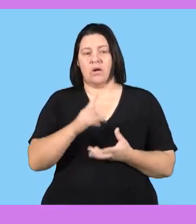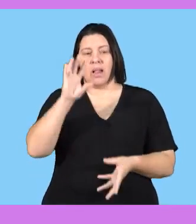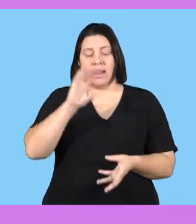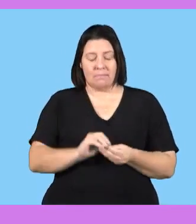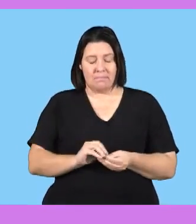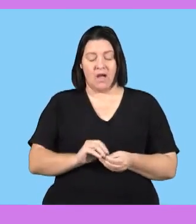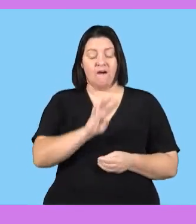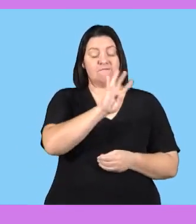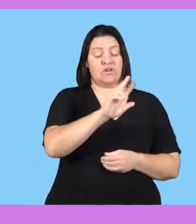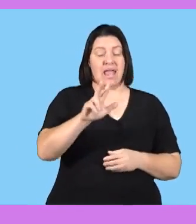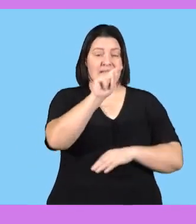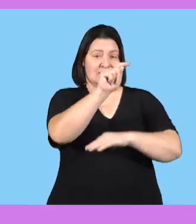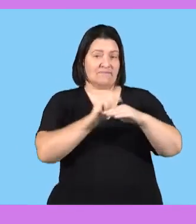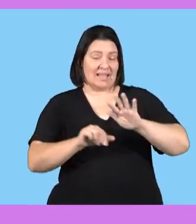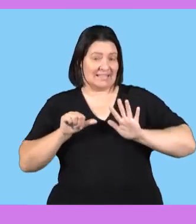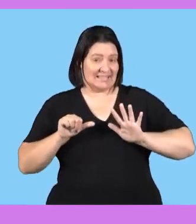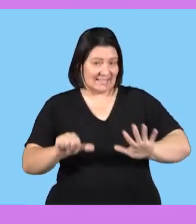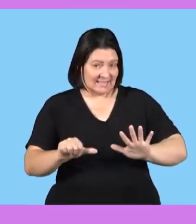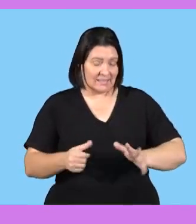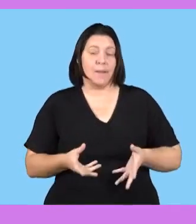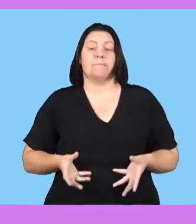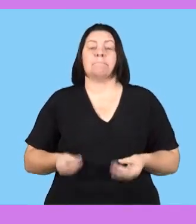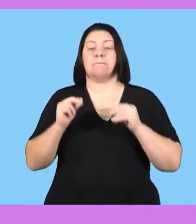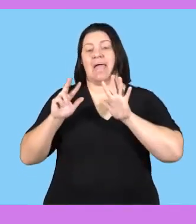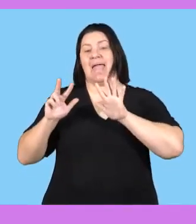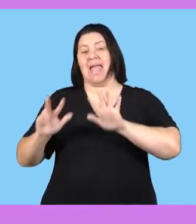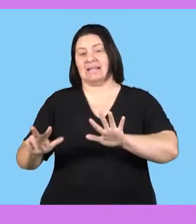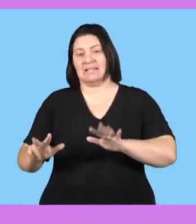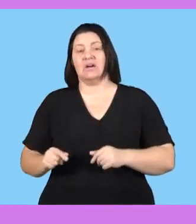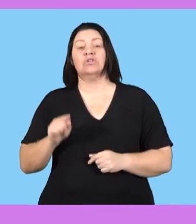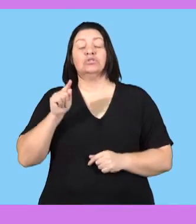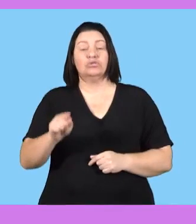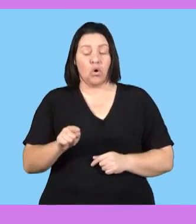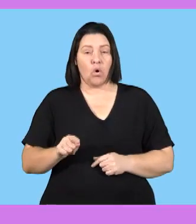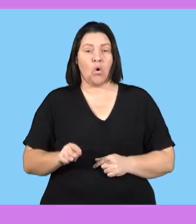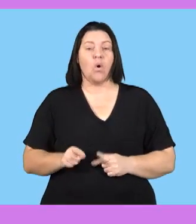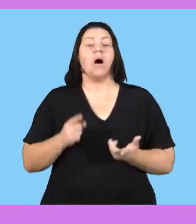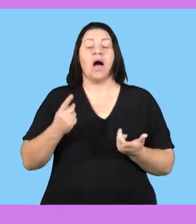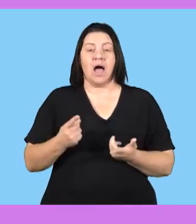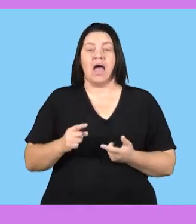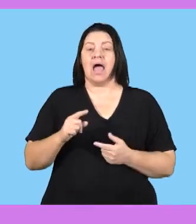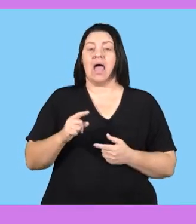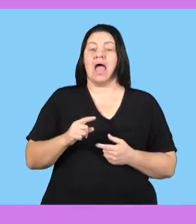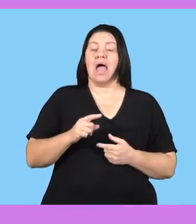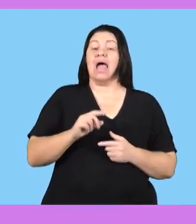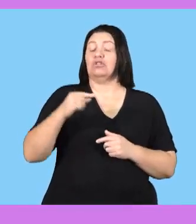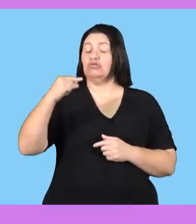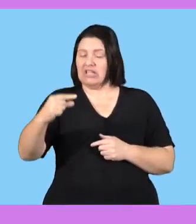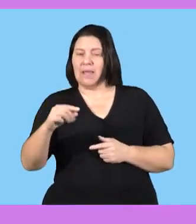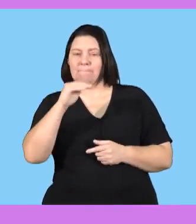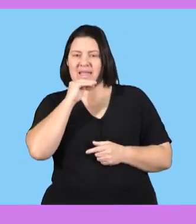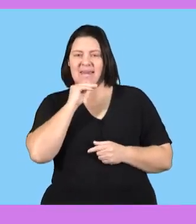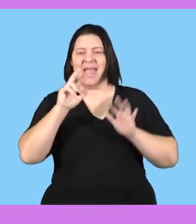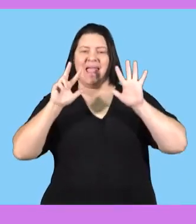6. So when we divide 48 by 6, we get 8. So you found your values of f and the